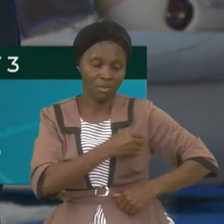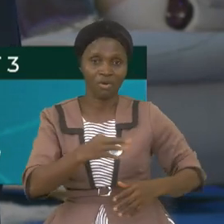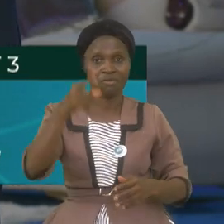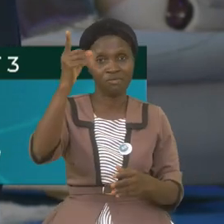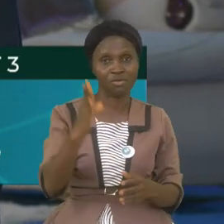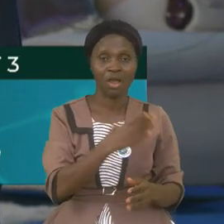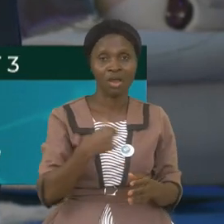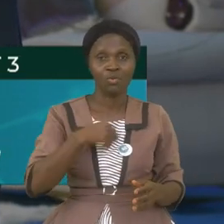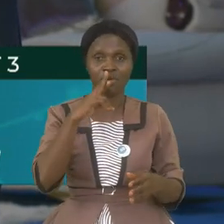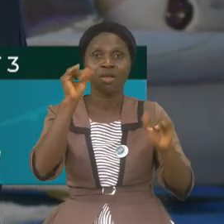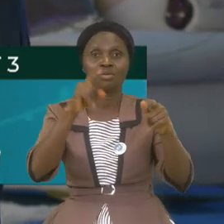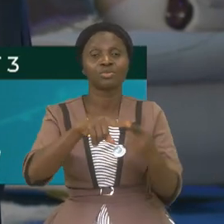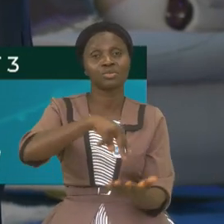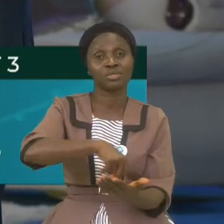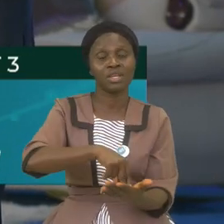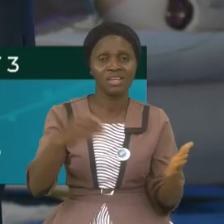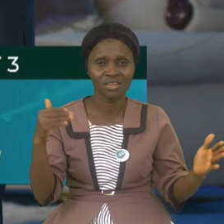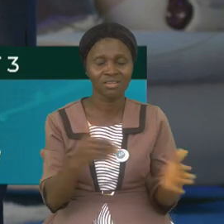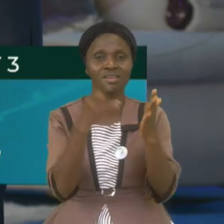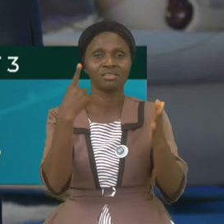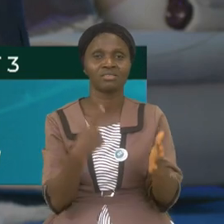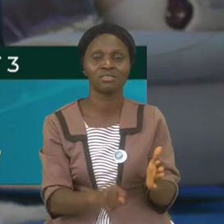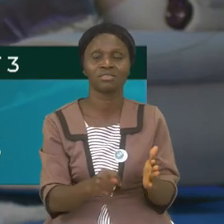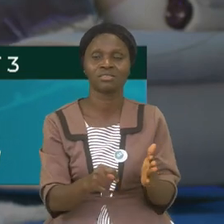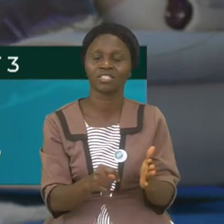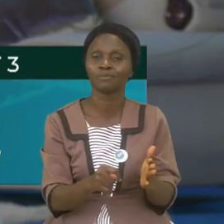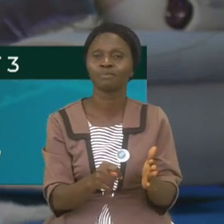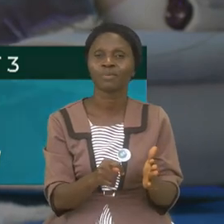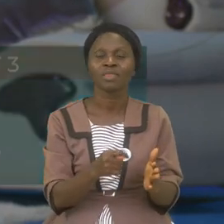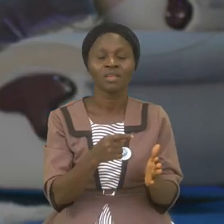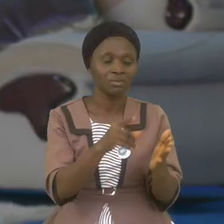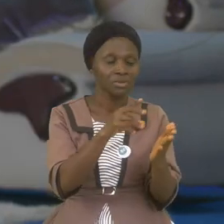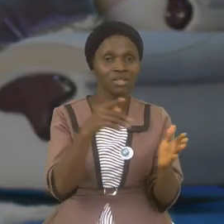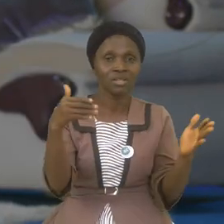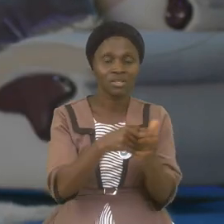to stand against the wiles of the devil. Then